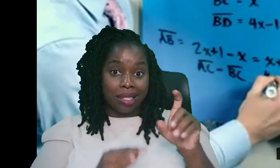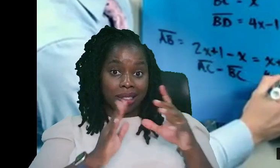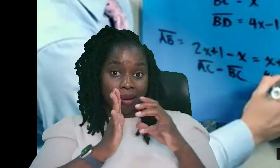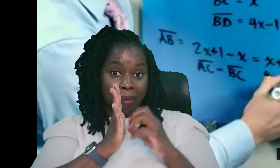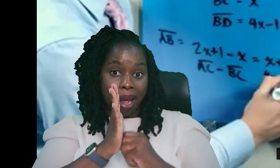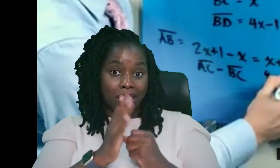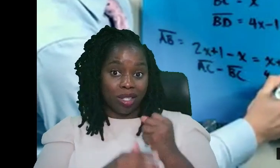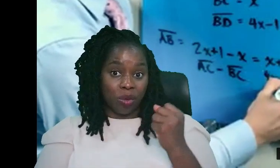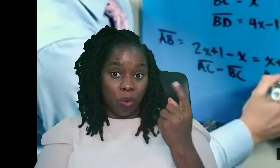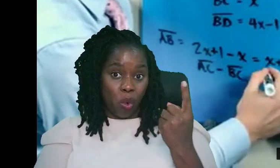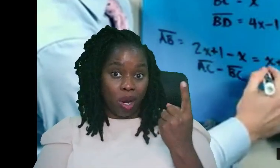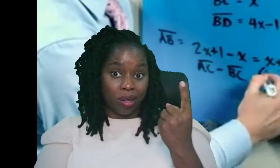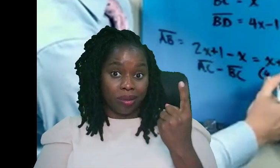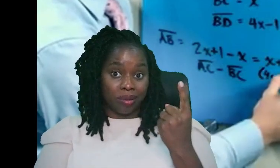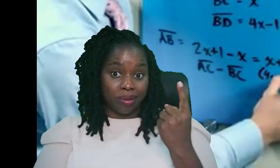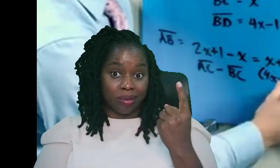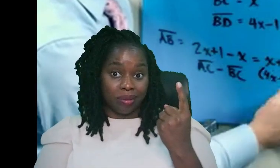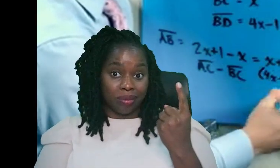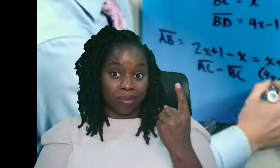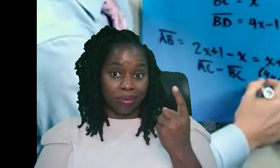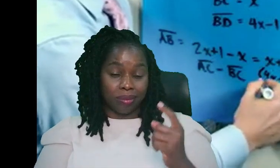Okay, so 4x minus 1.